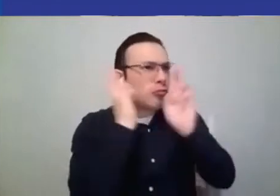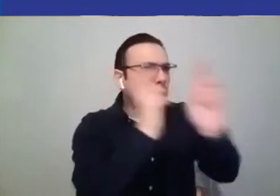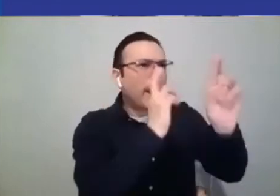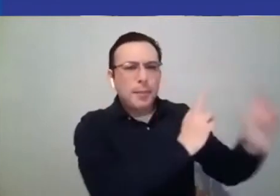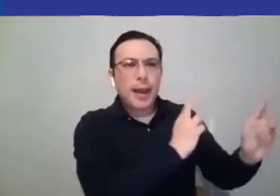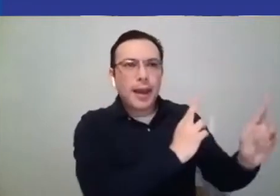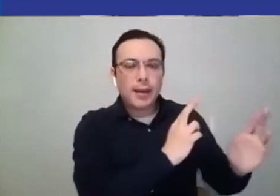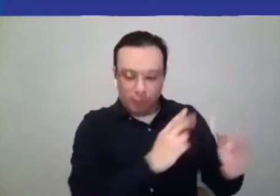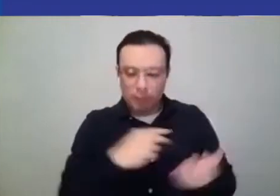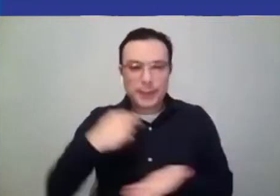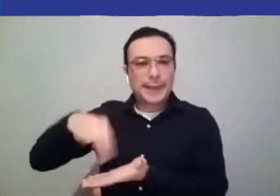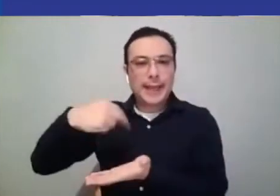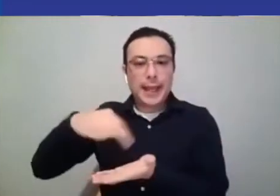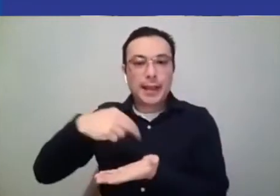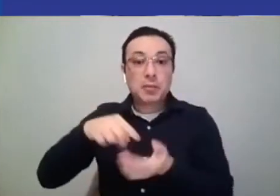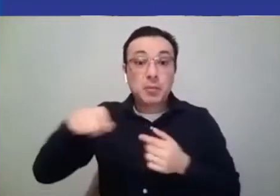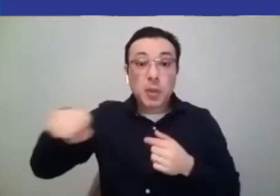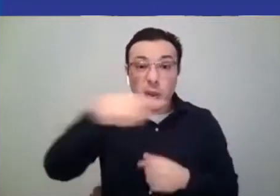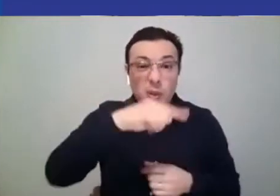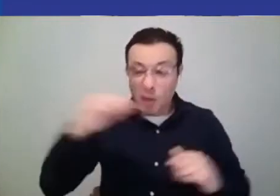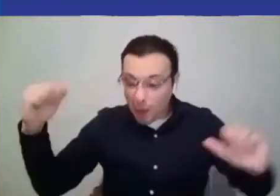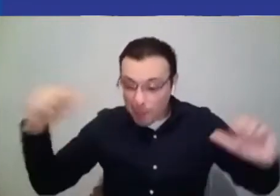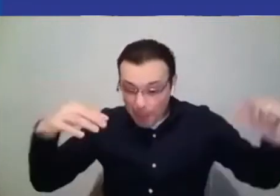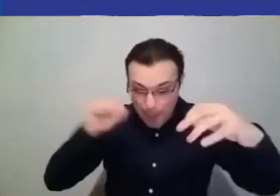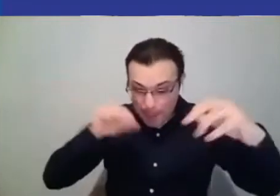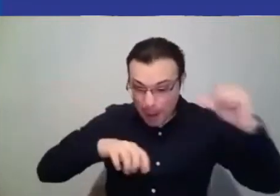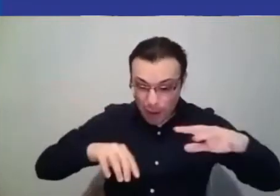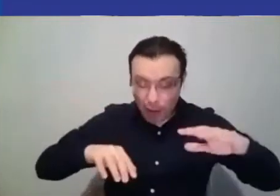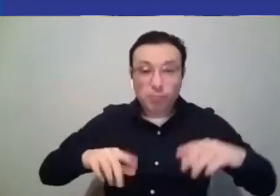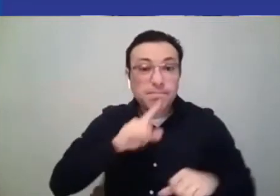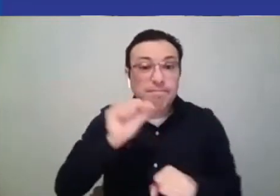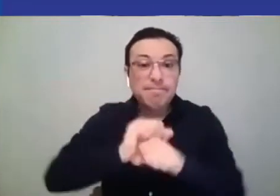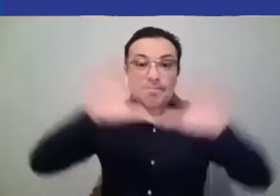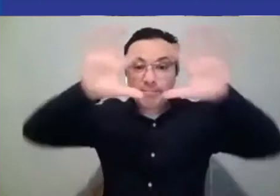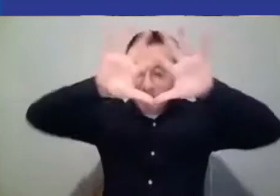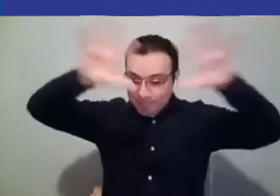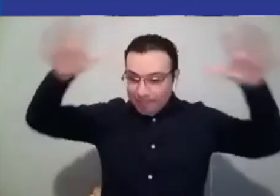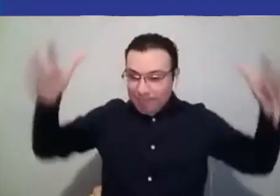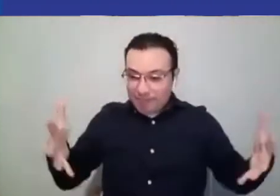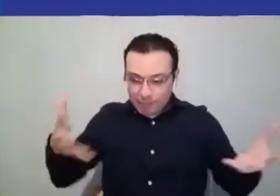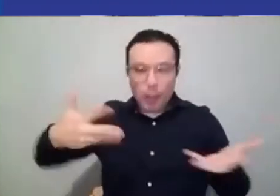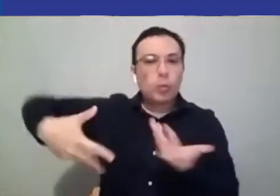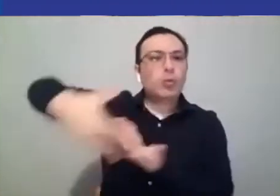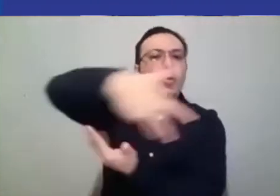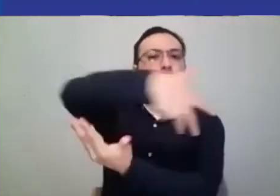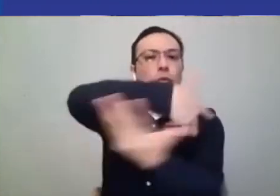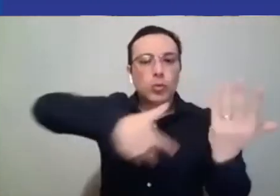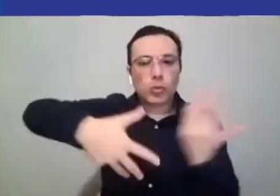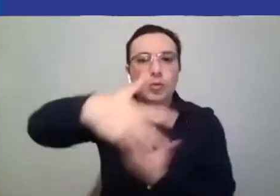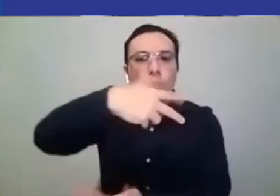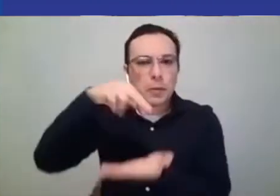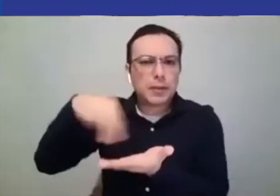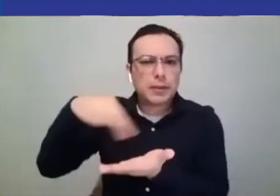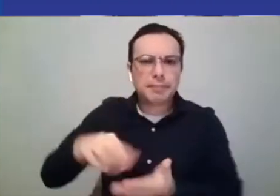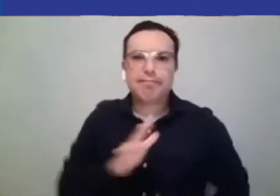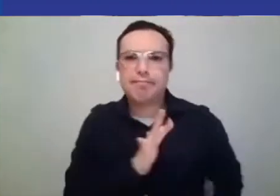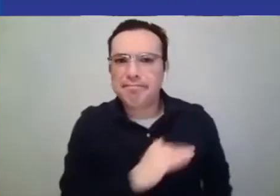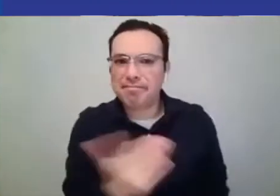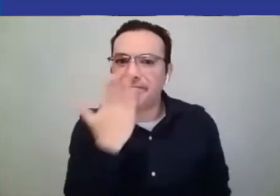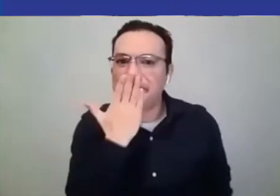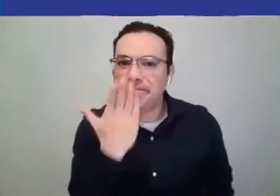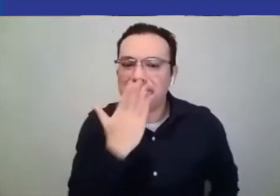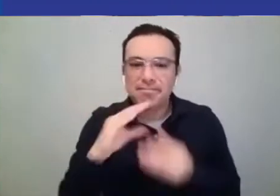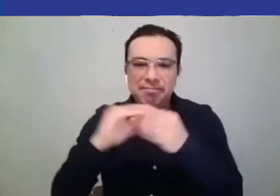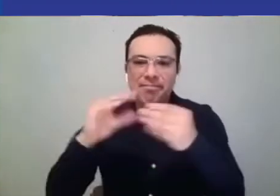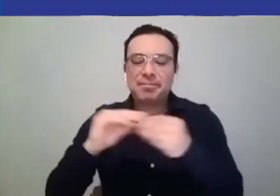out really important aspects of what social dance is. So thank you for that. And thank you for getting us started in this way. I'd